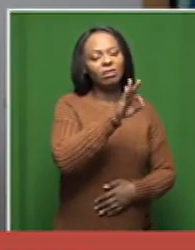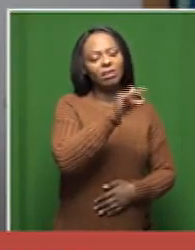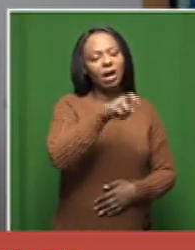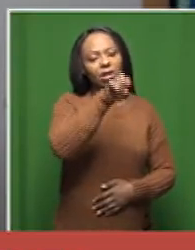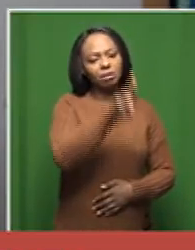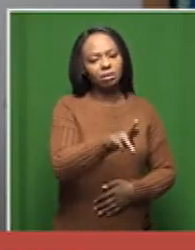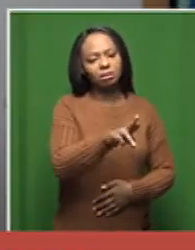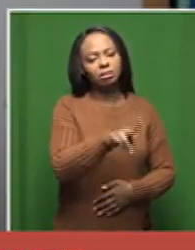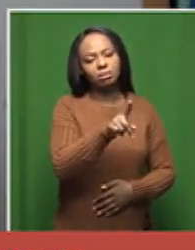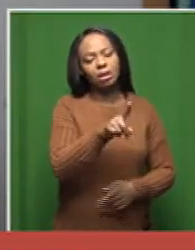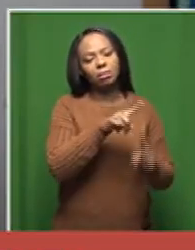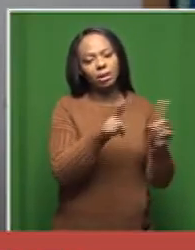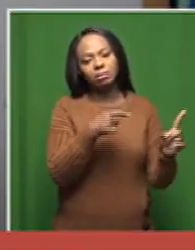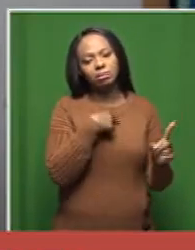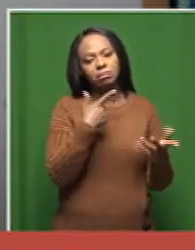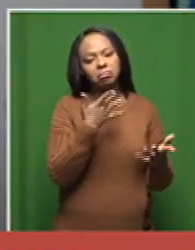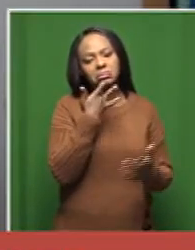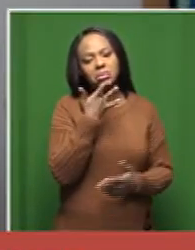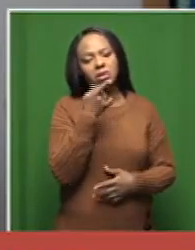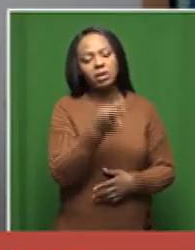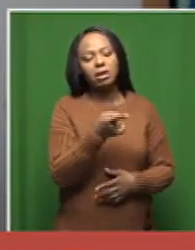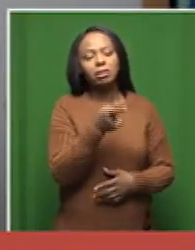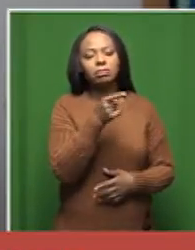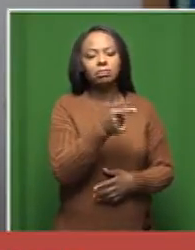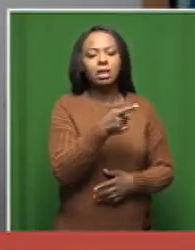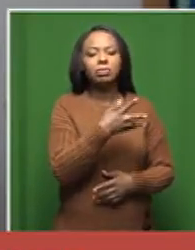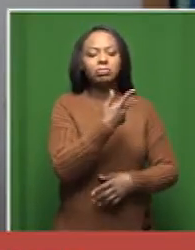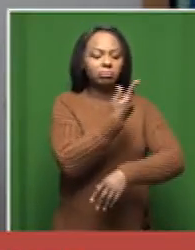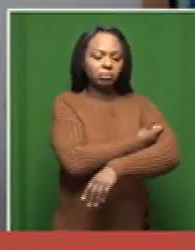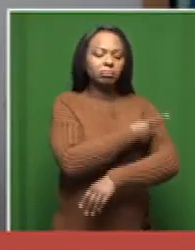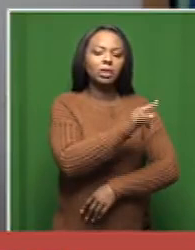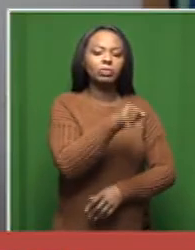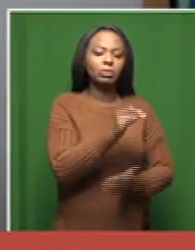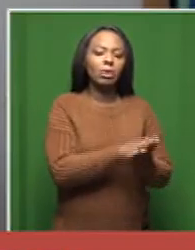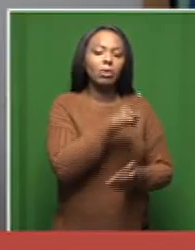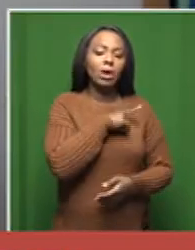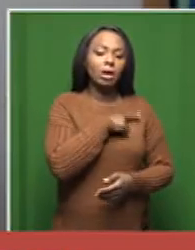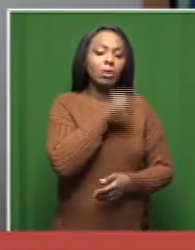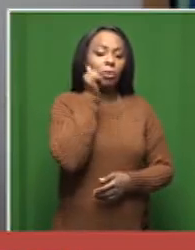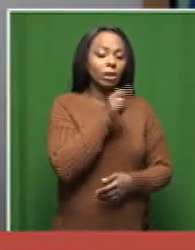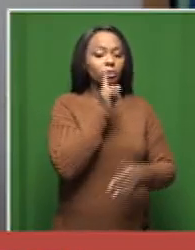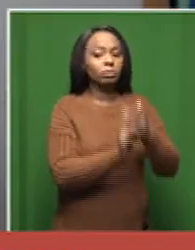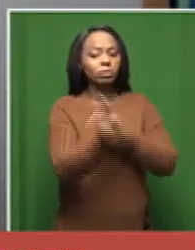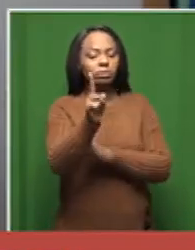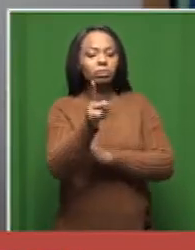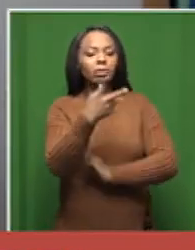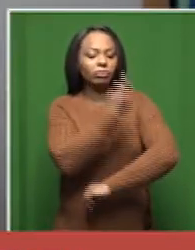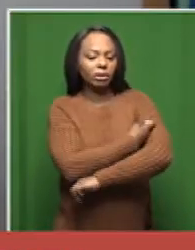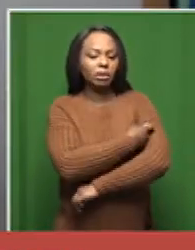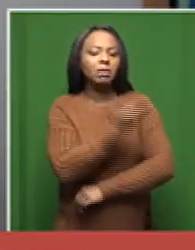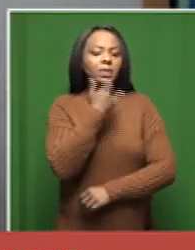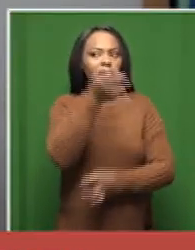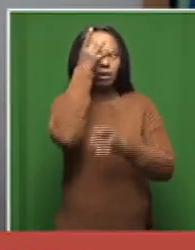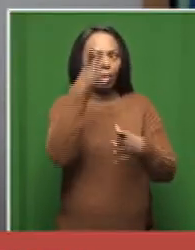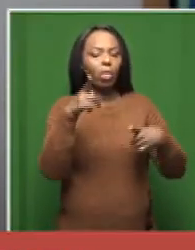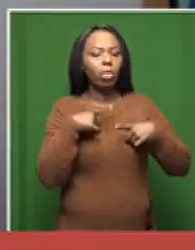now. But in any case, I still think, you know, alert them when you go for the vaccine so that they are aware of it. All